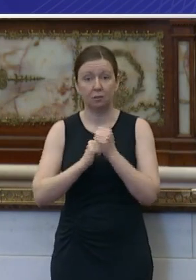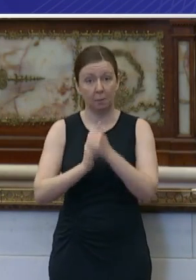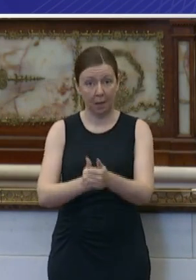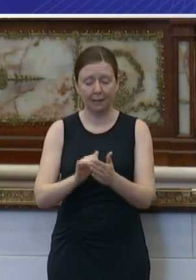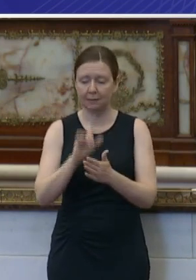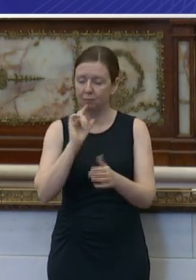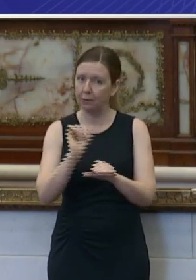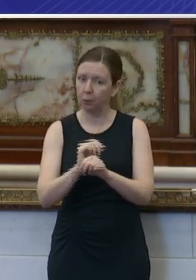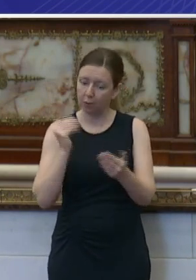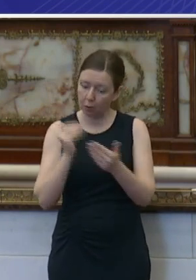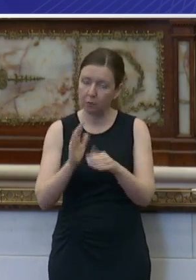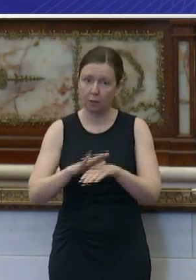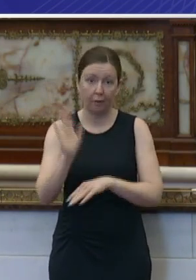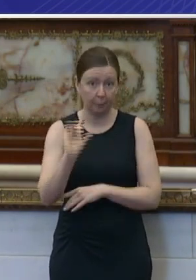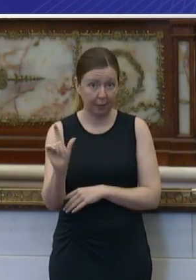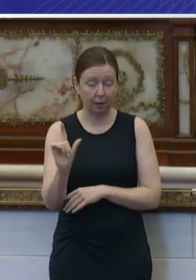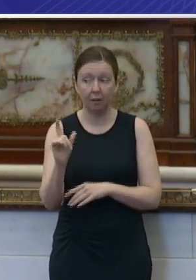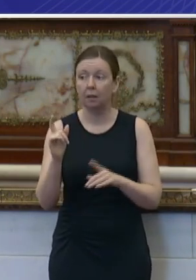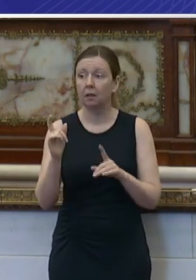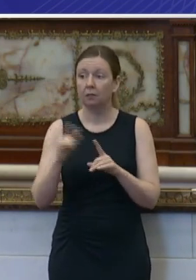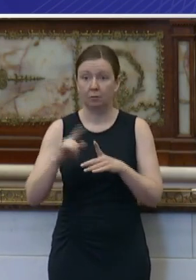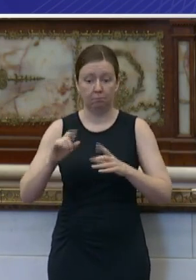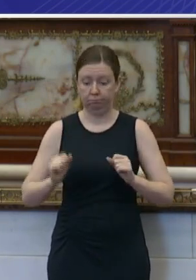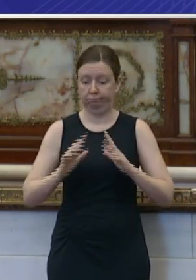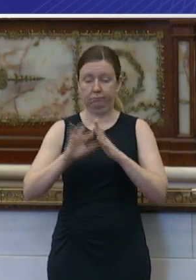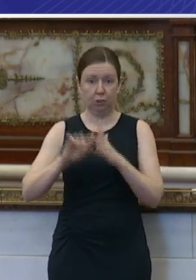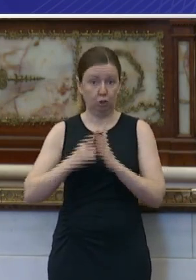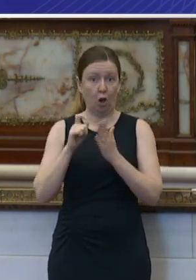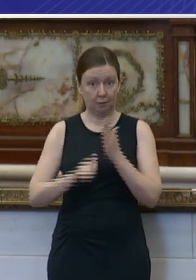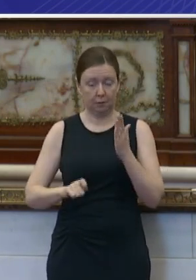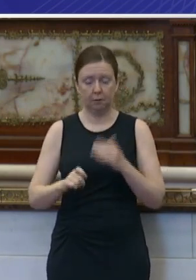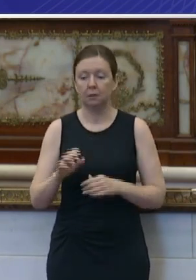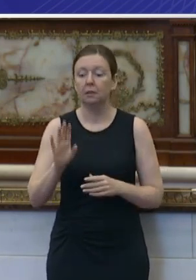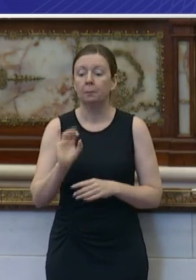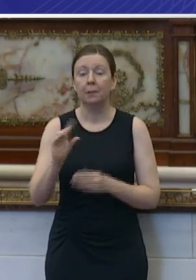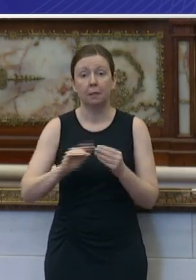this bill from its inception. Bill number